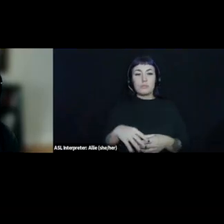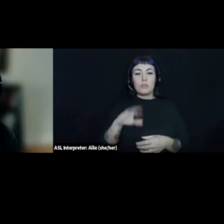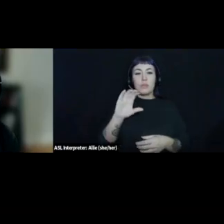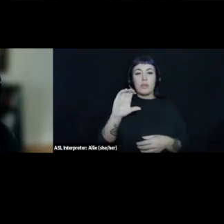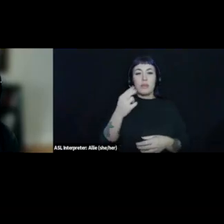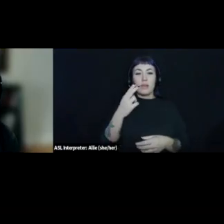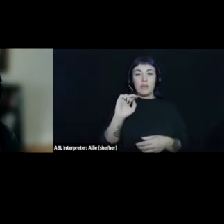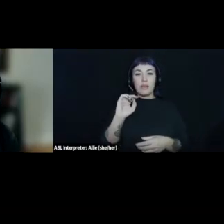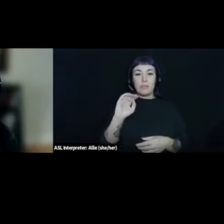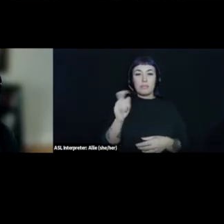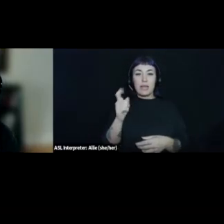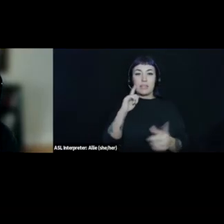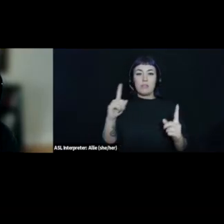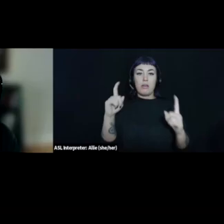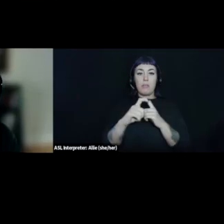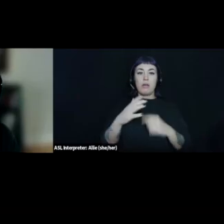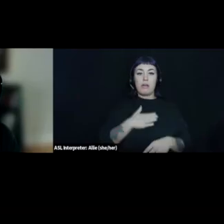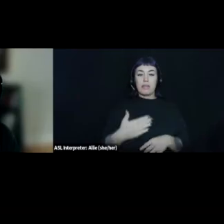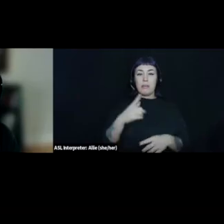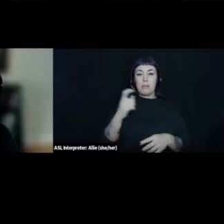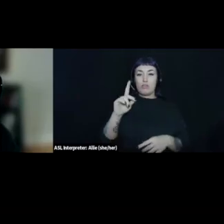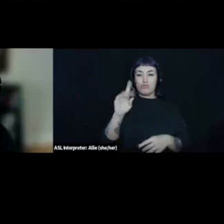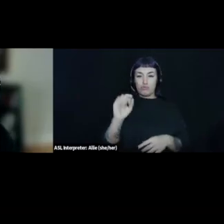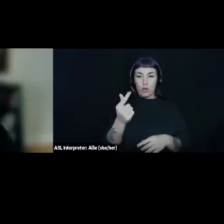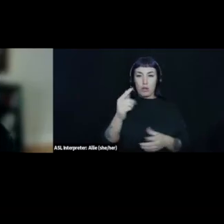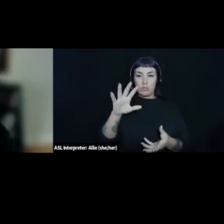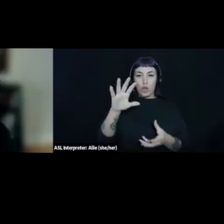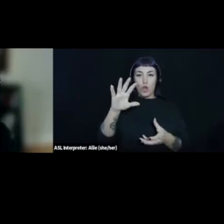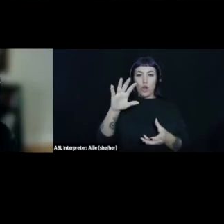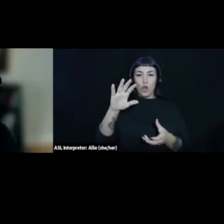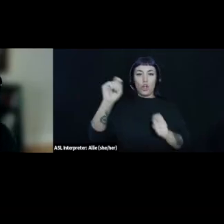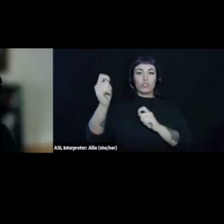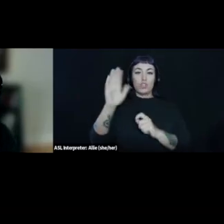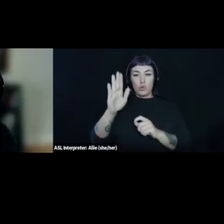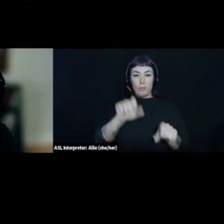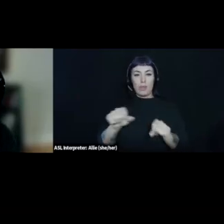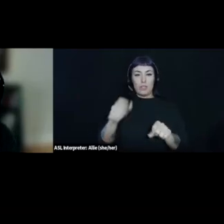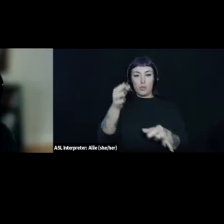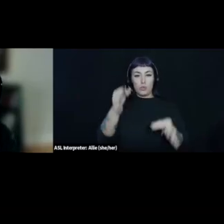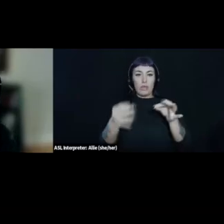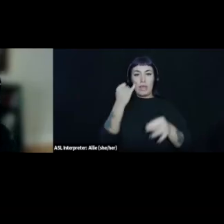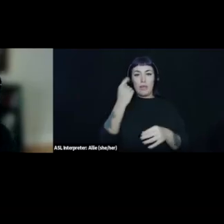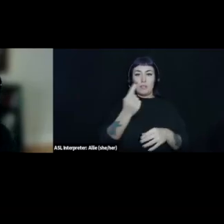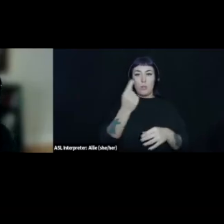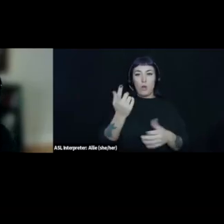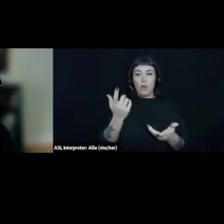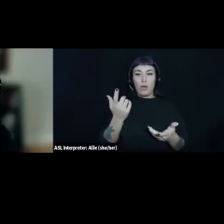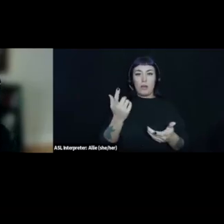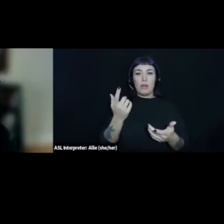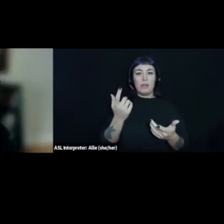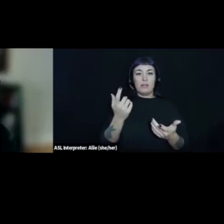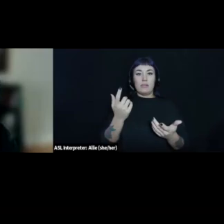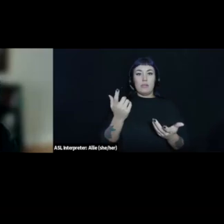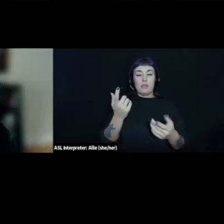Sex complicates consent because drugs alter your ability to make judgments. If someone's incapacitated, they